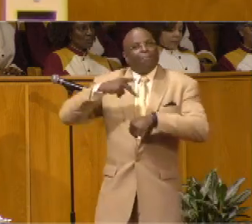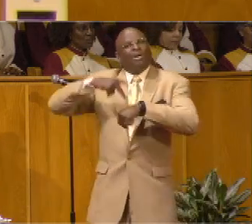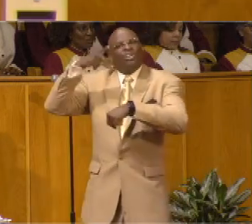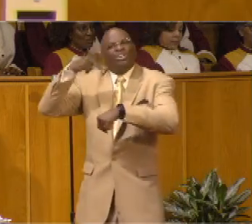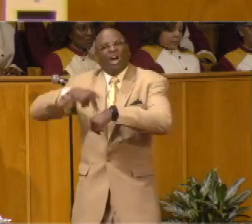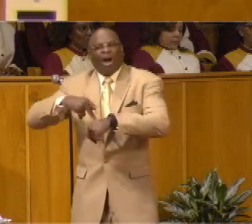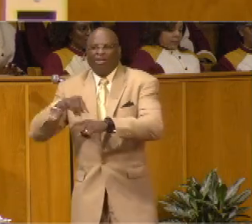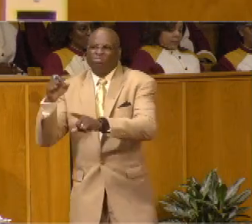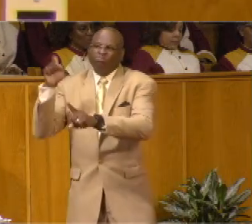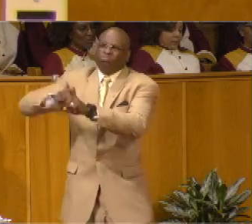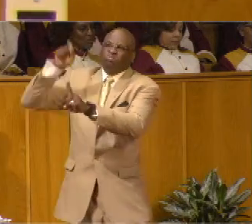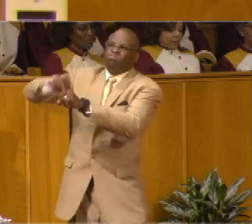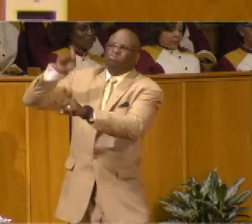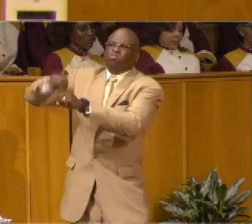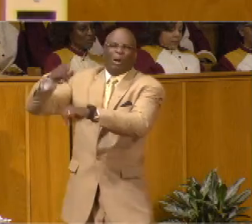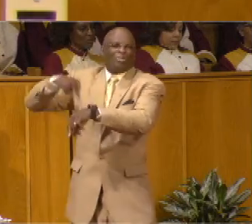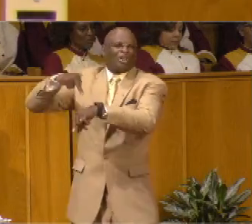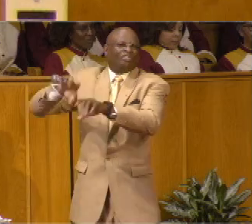Pentecostal basher.